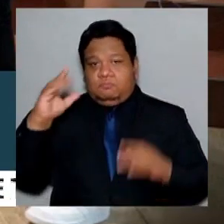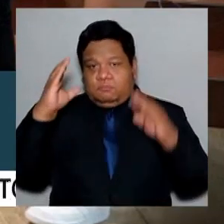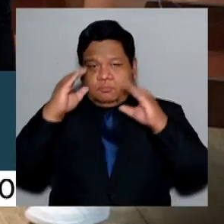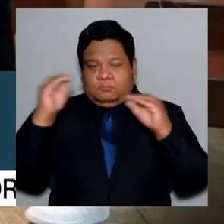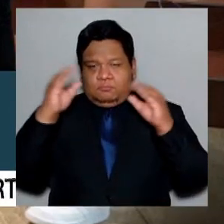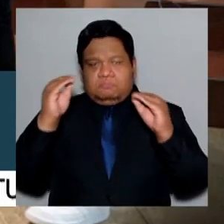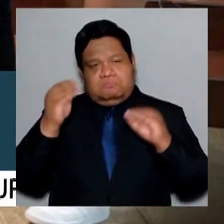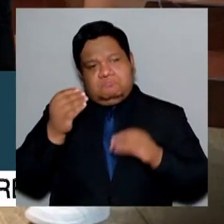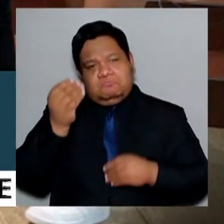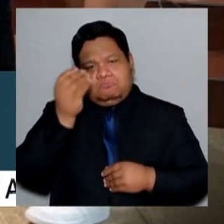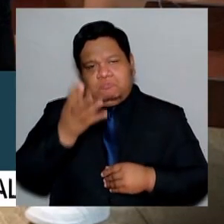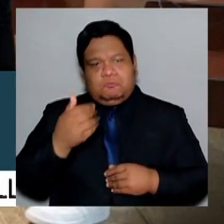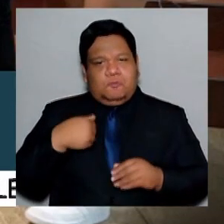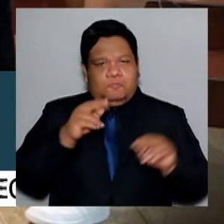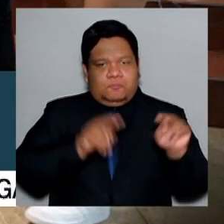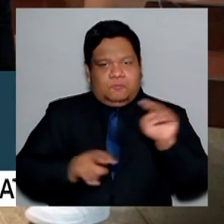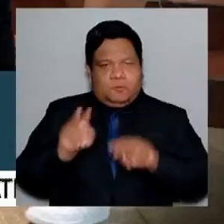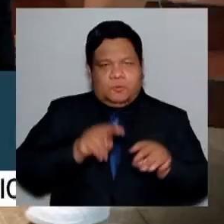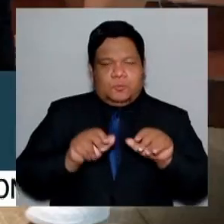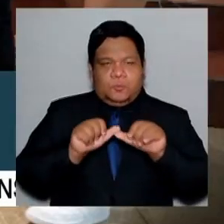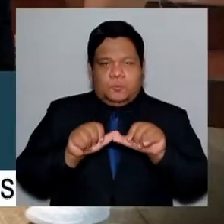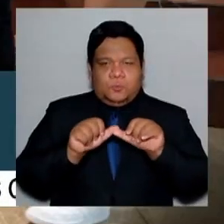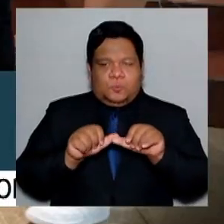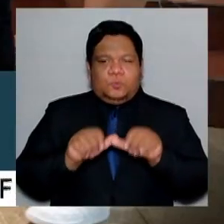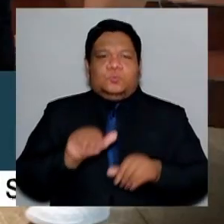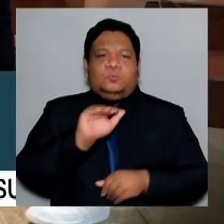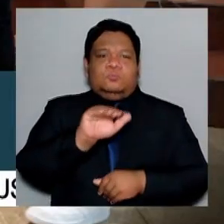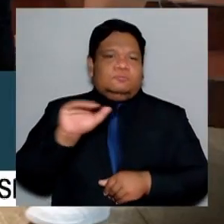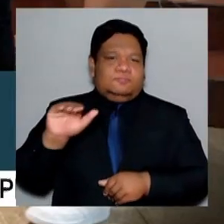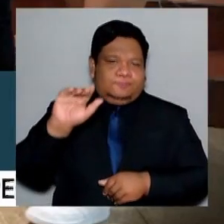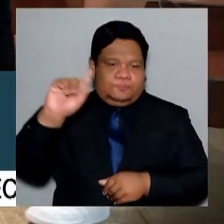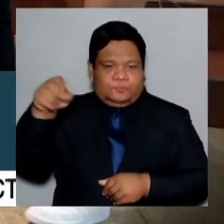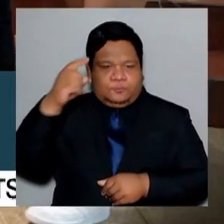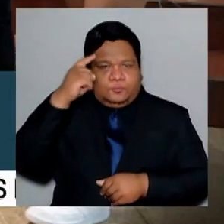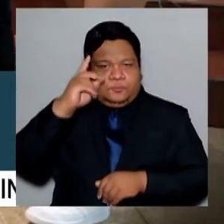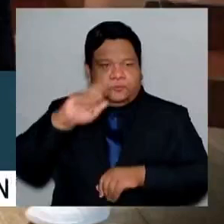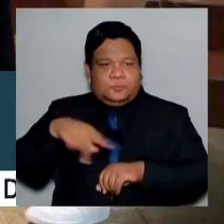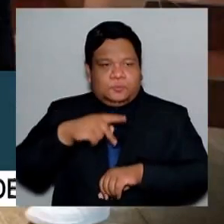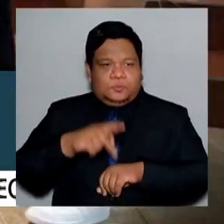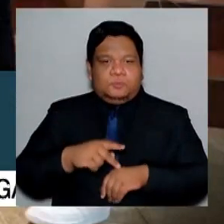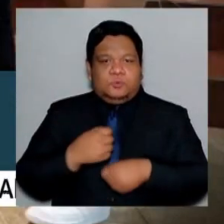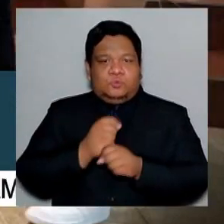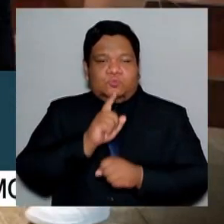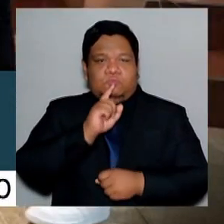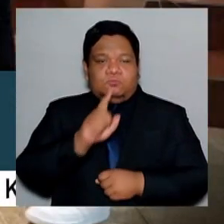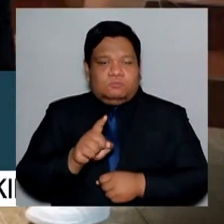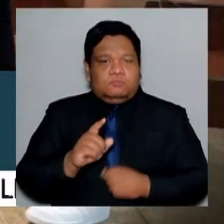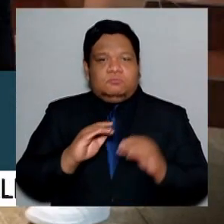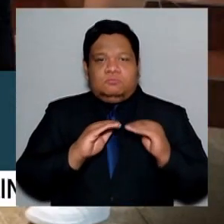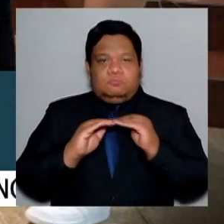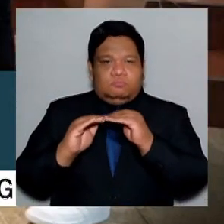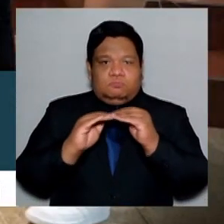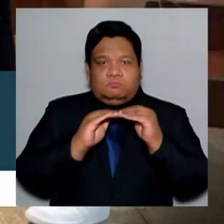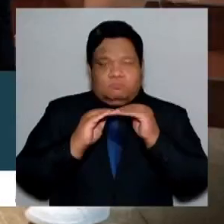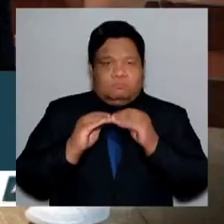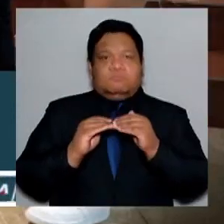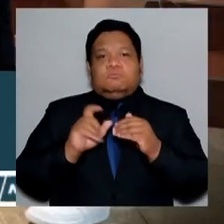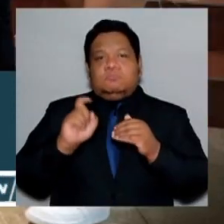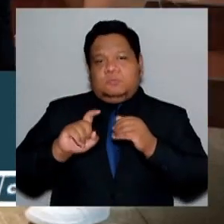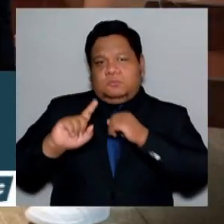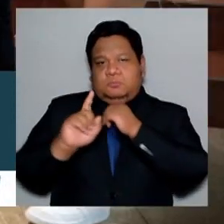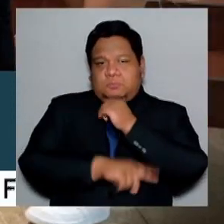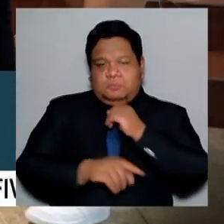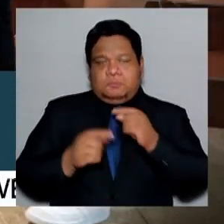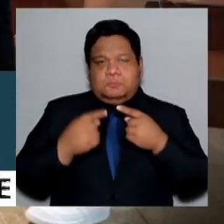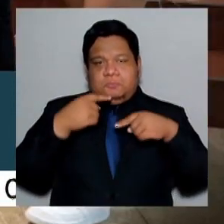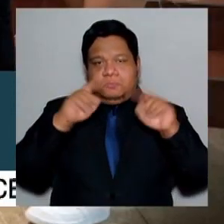country and continues its call on the Philippine government to ensure that justice and accountability will be achieved. Back to